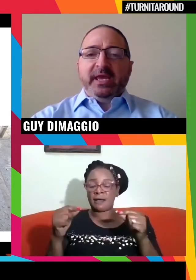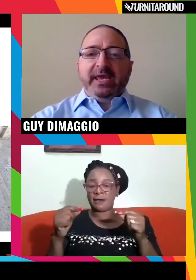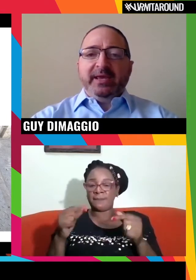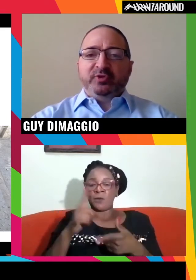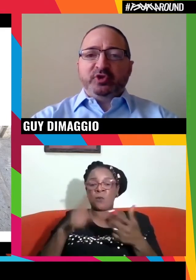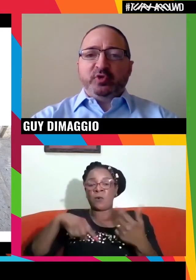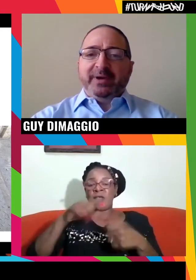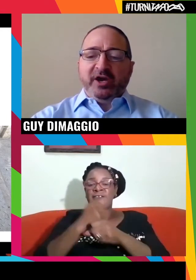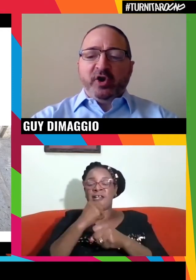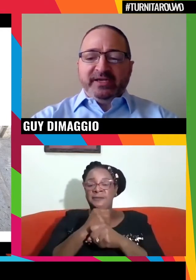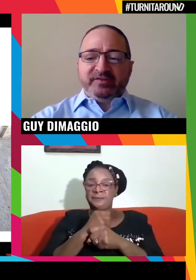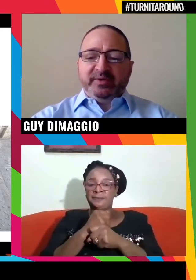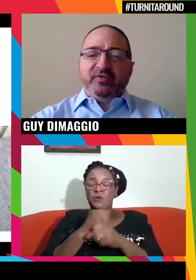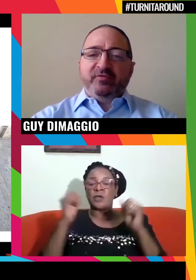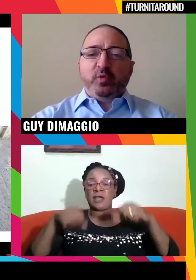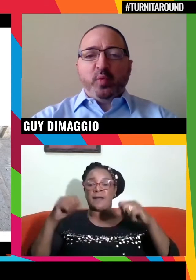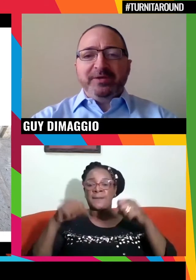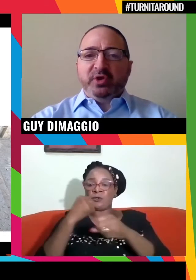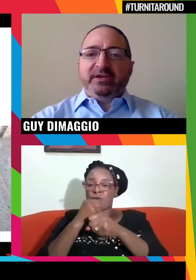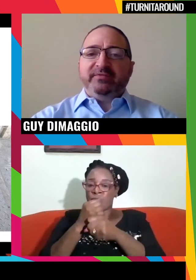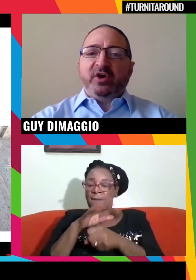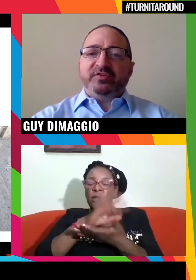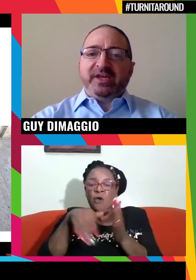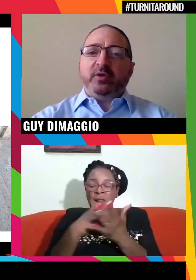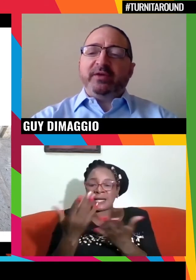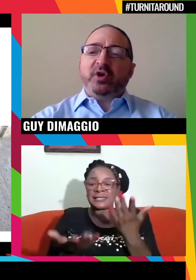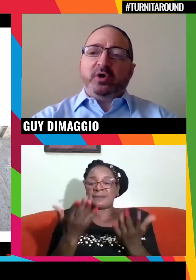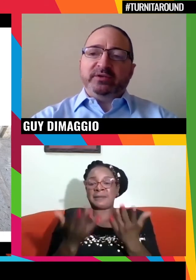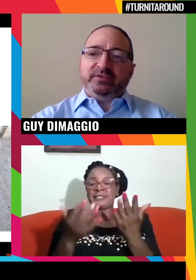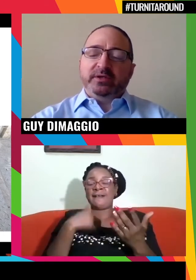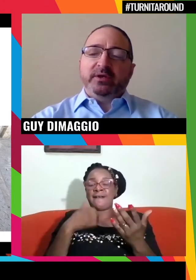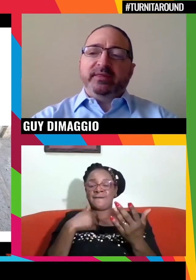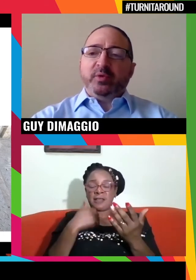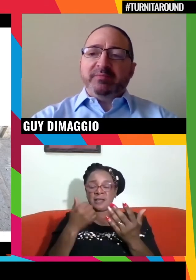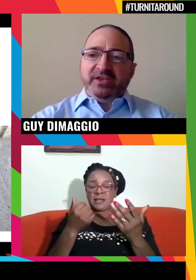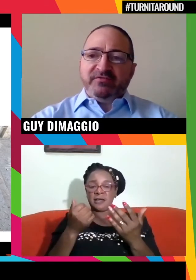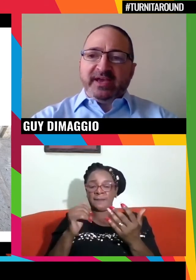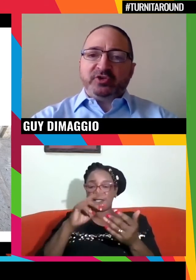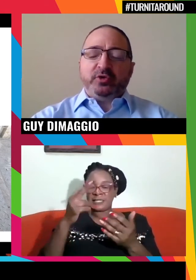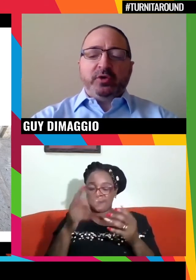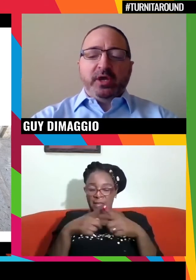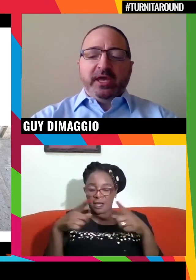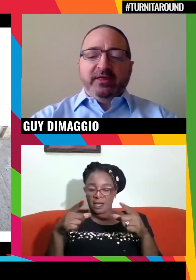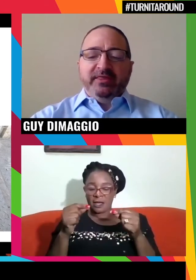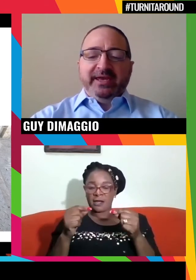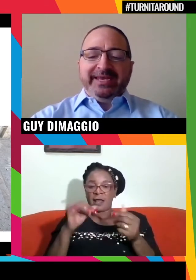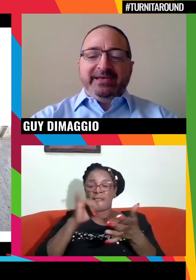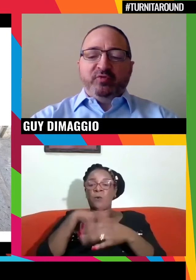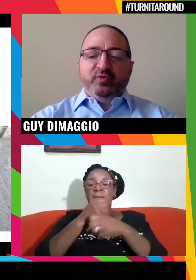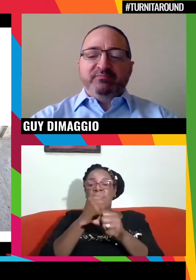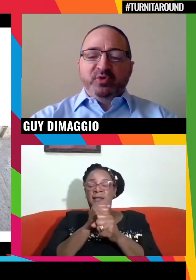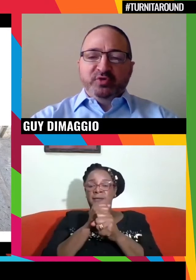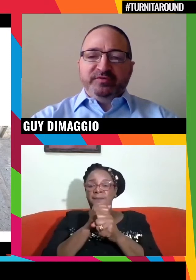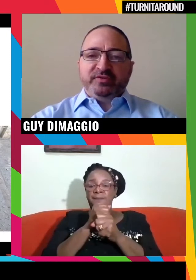been able to, by our estimates, for every 1 million of our second wave cards that we manufacture, that